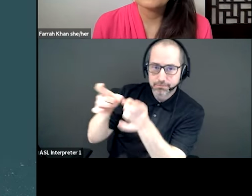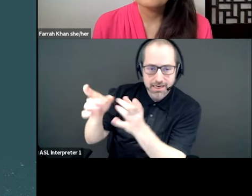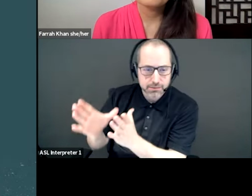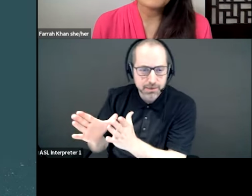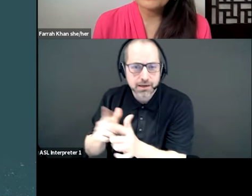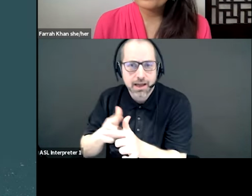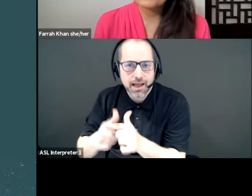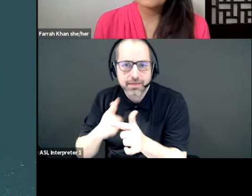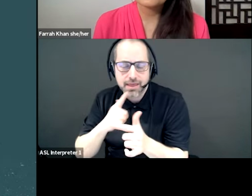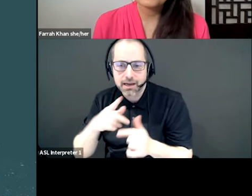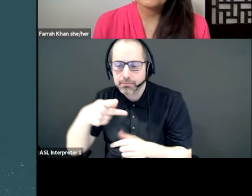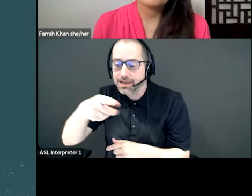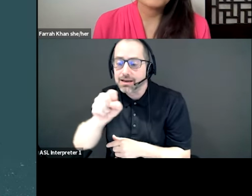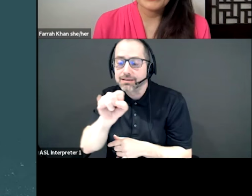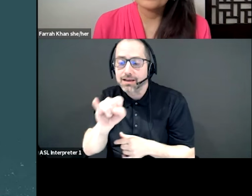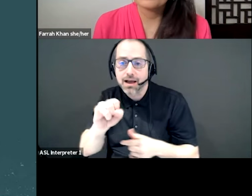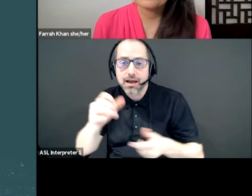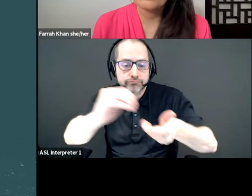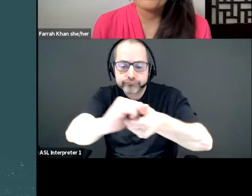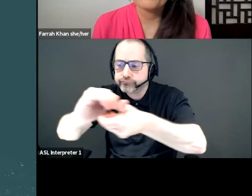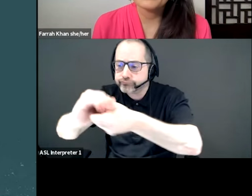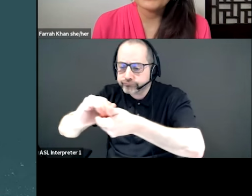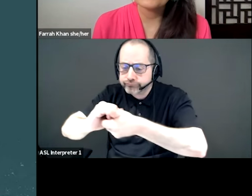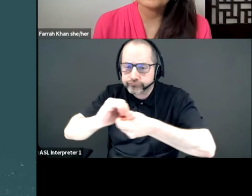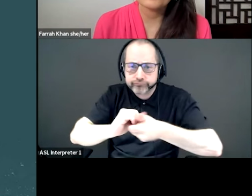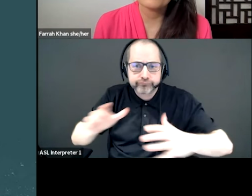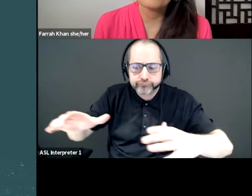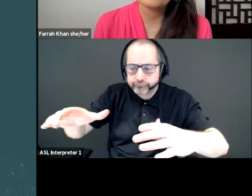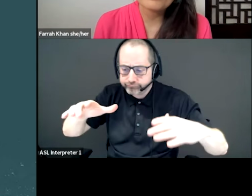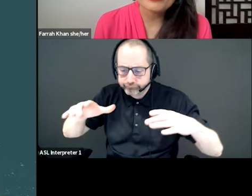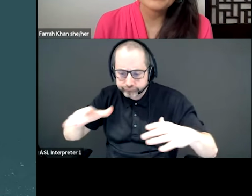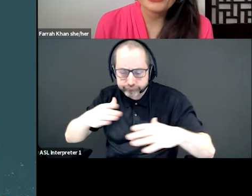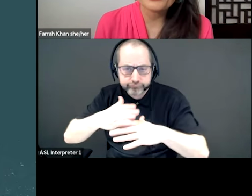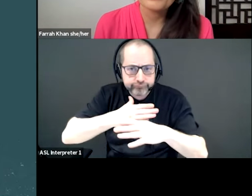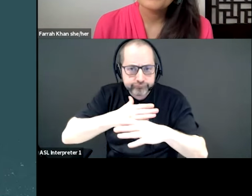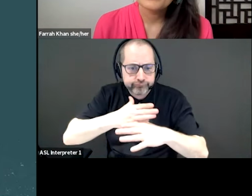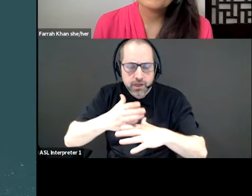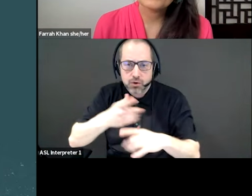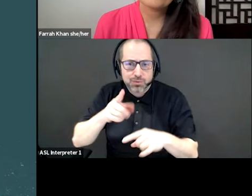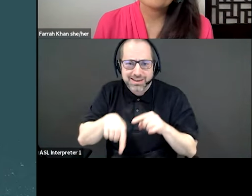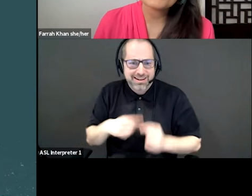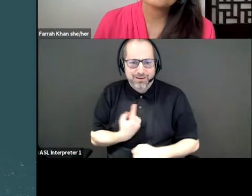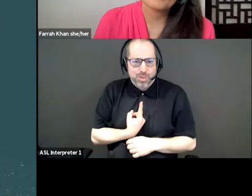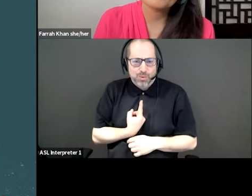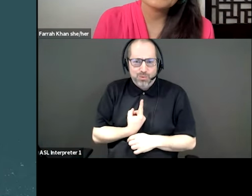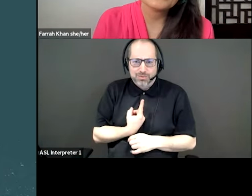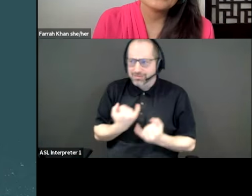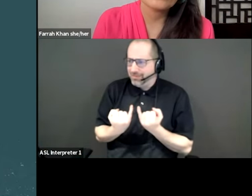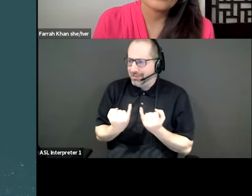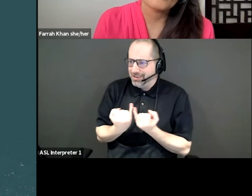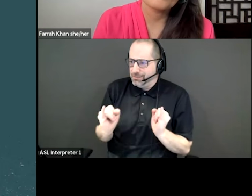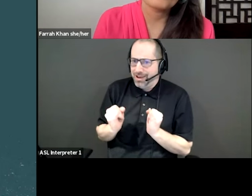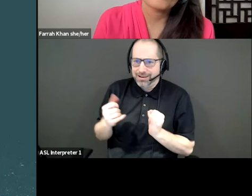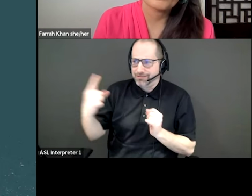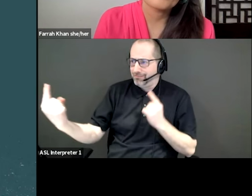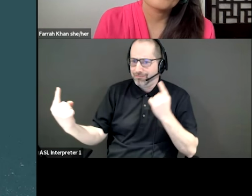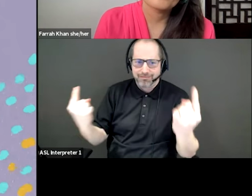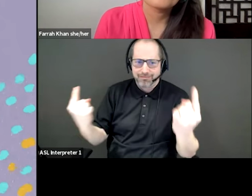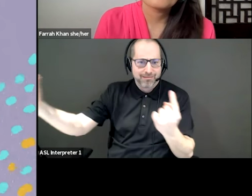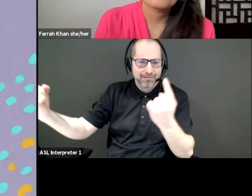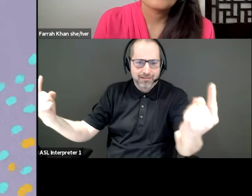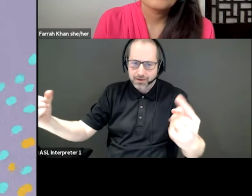PSIs. We can't do this in isolation. We can't do this alone. We need each other. We really do. And so that's where we see this work moving